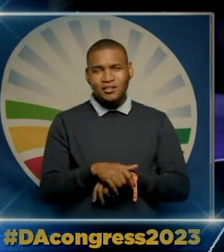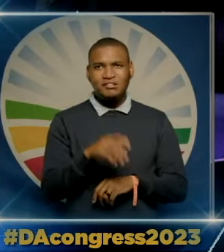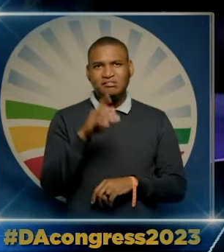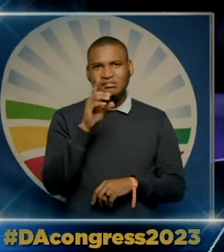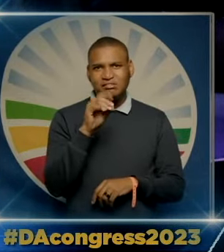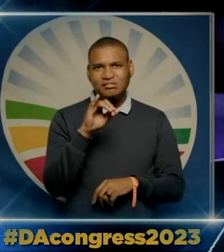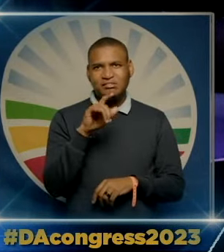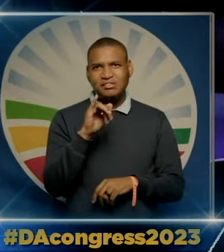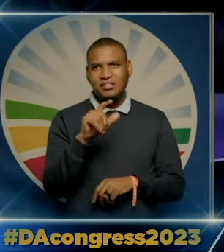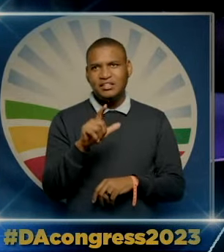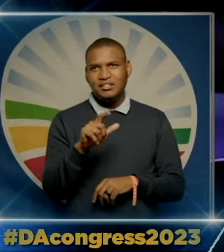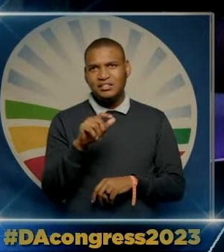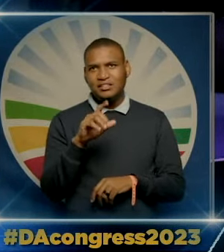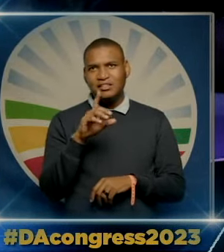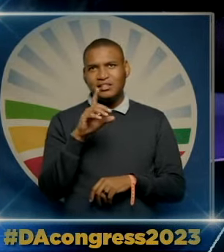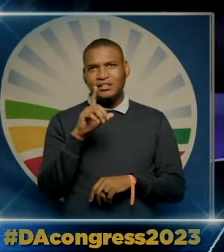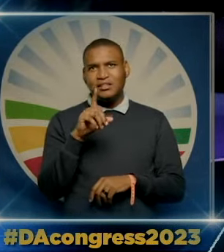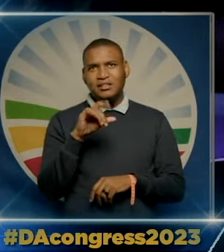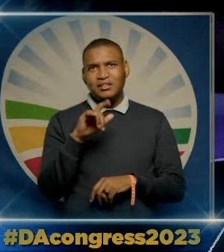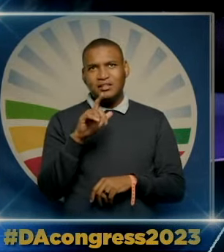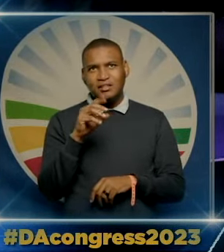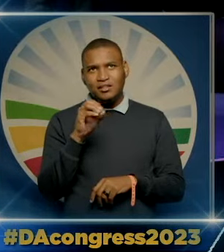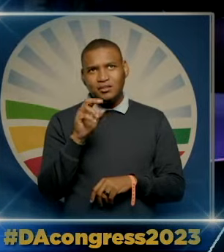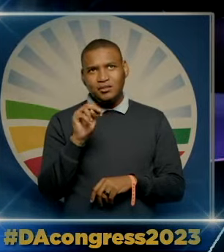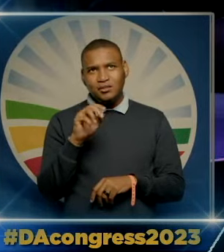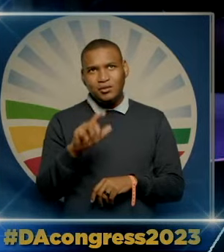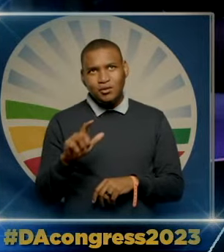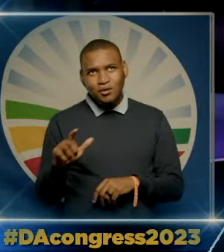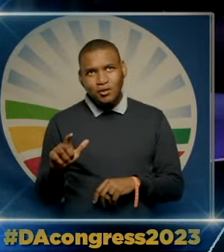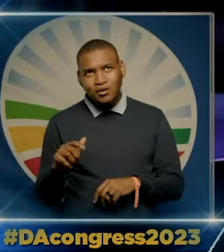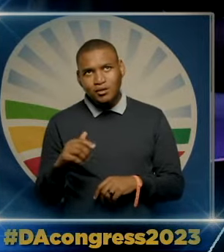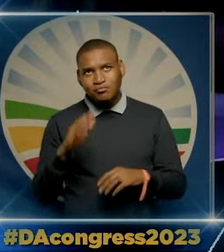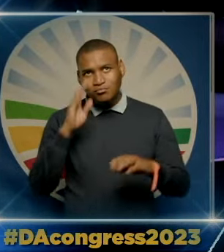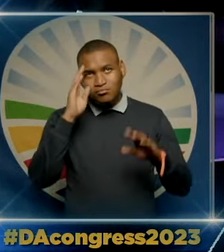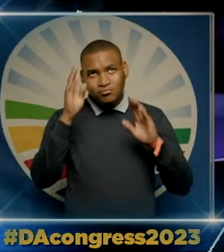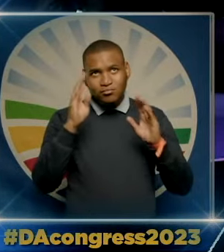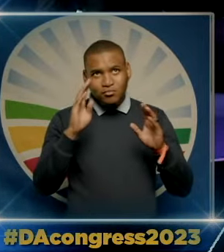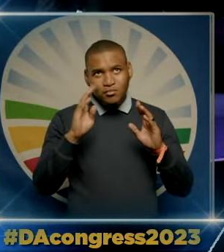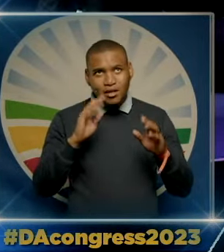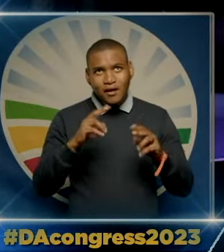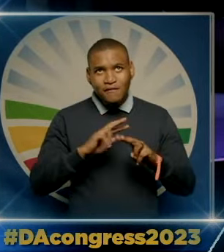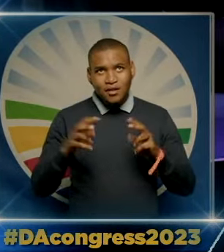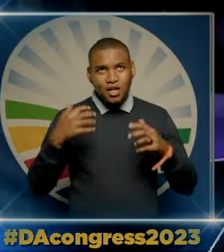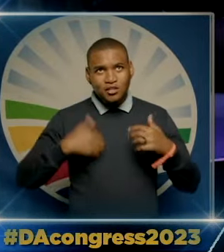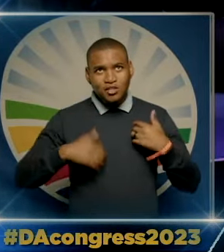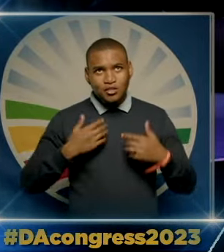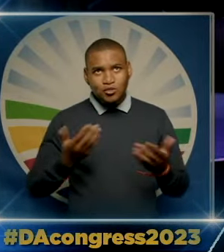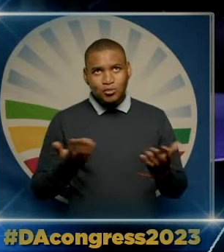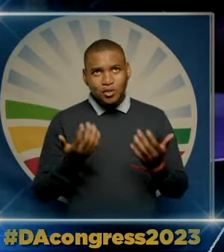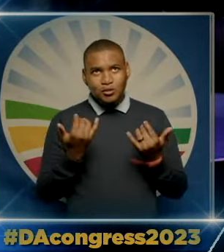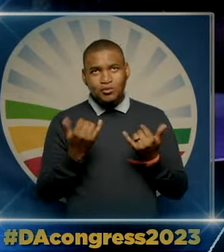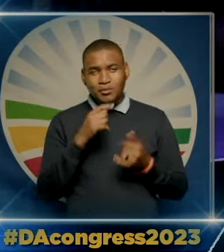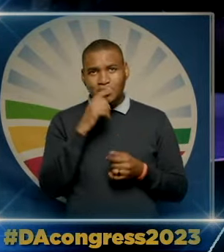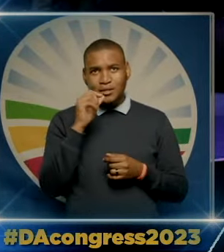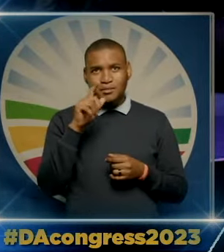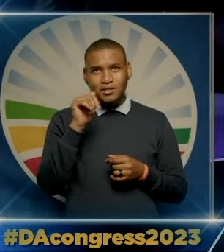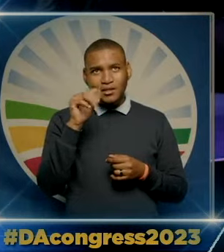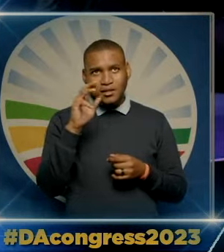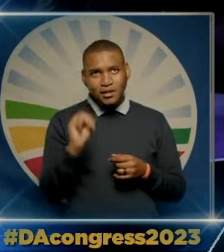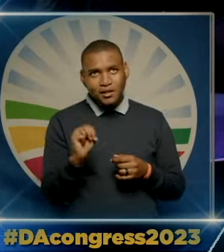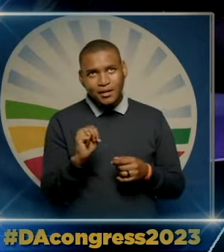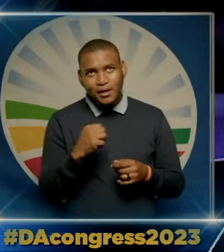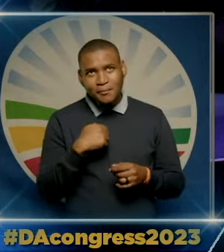dong. Democrats, my name is Liam Jacobs and I'm very excited to be with you here today. Nou, delegates, ek is